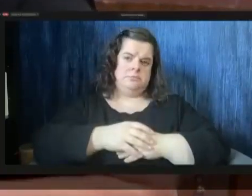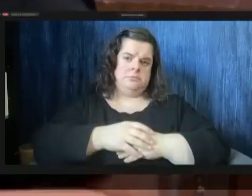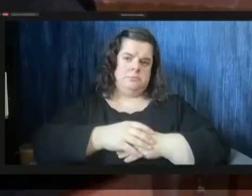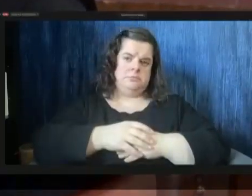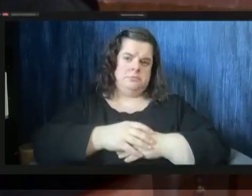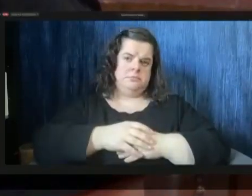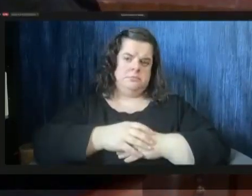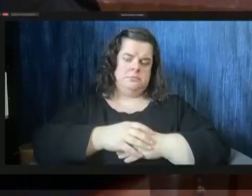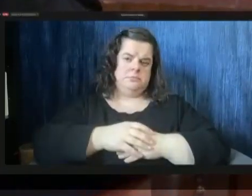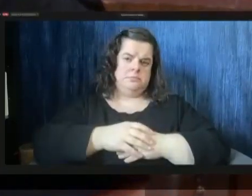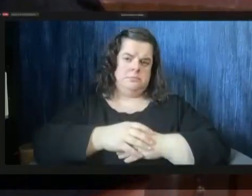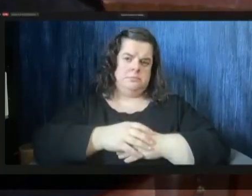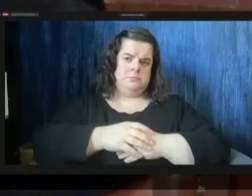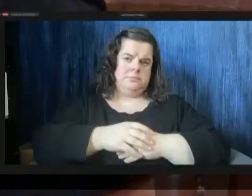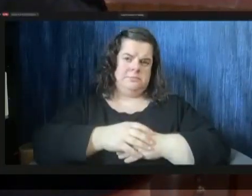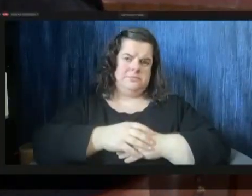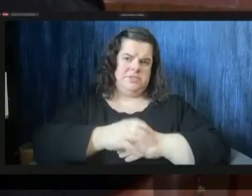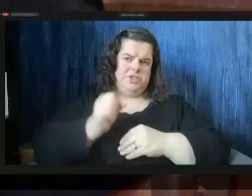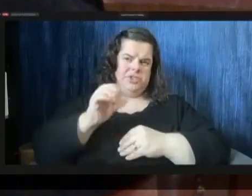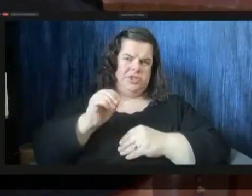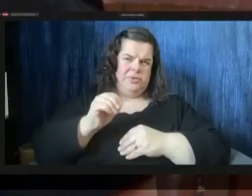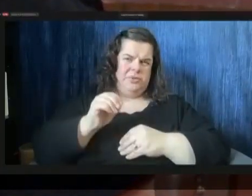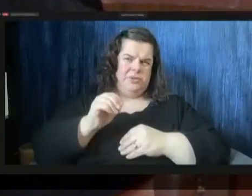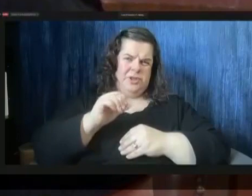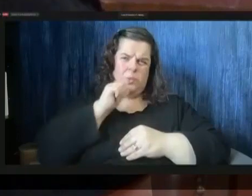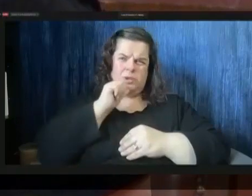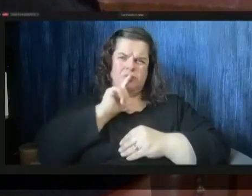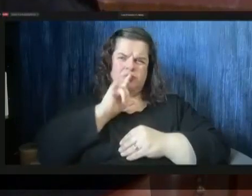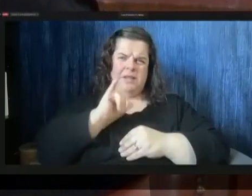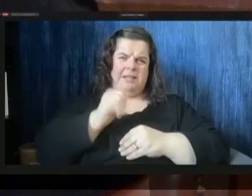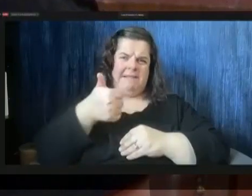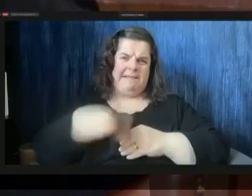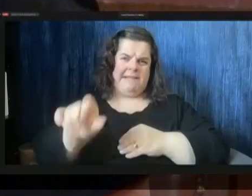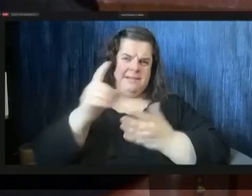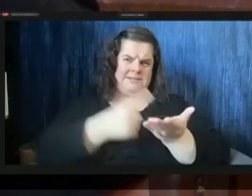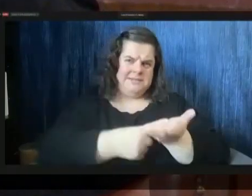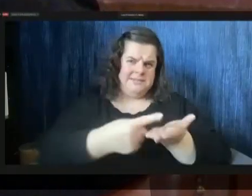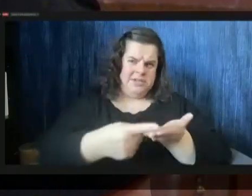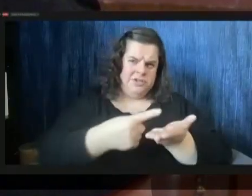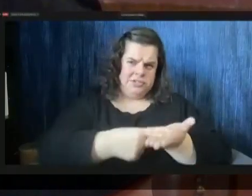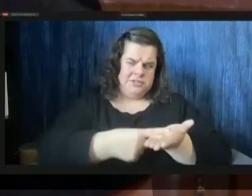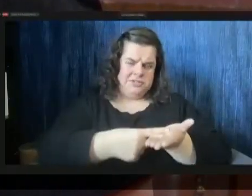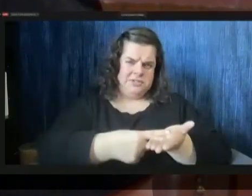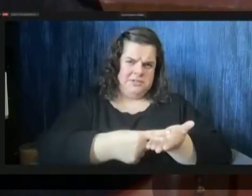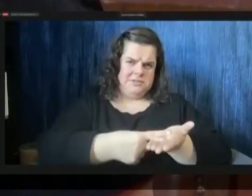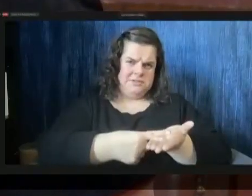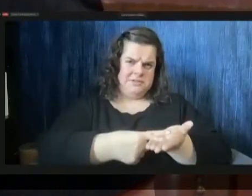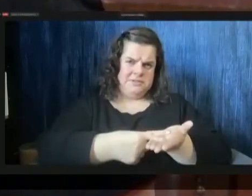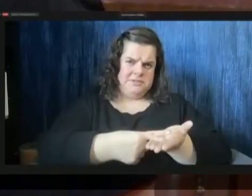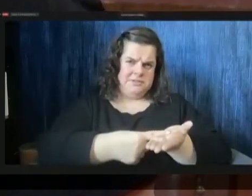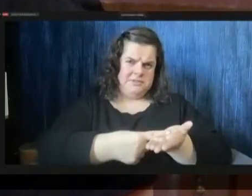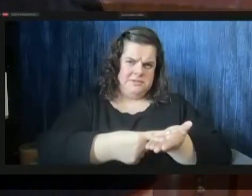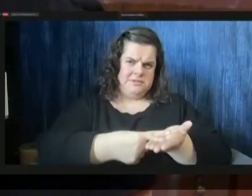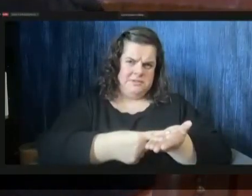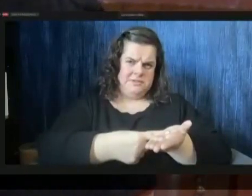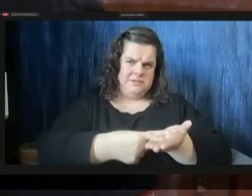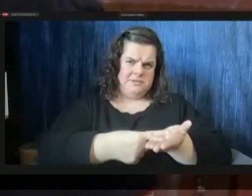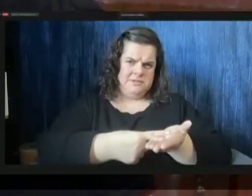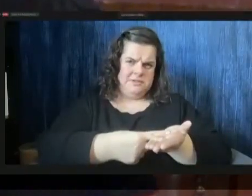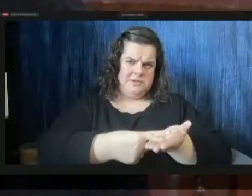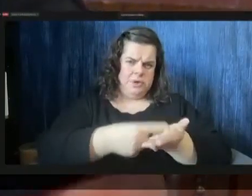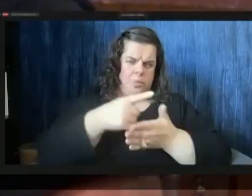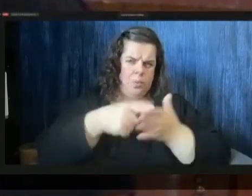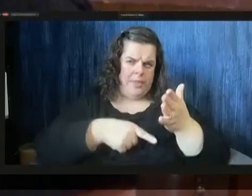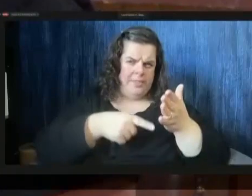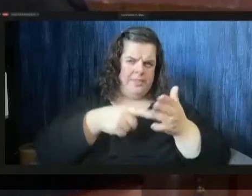And so there wasn't really any discussion of what the problems